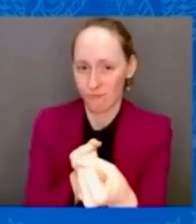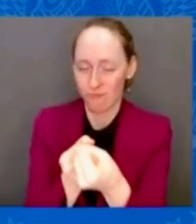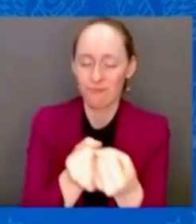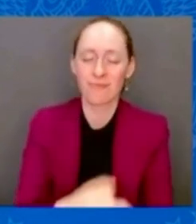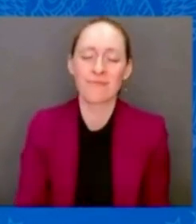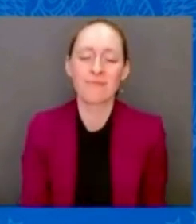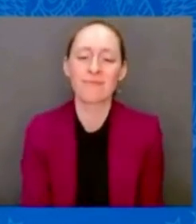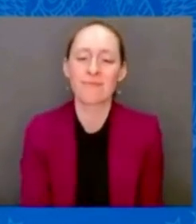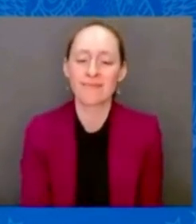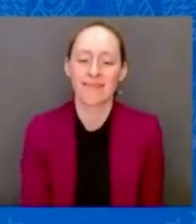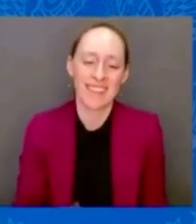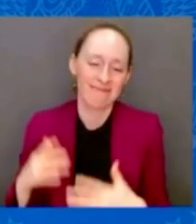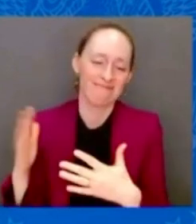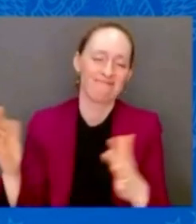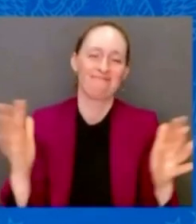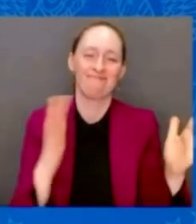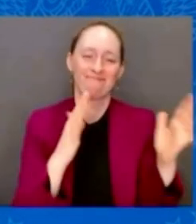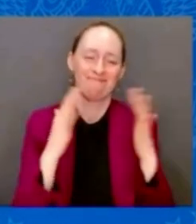Well,